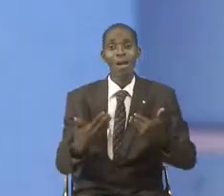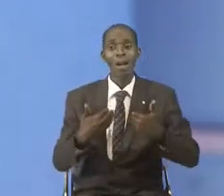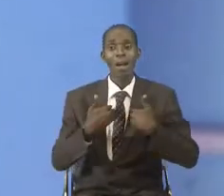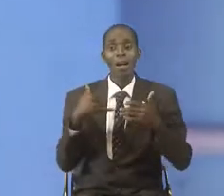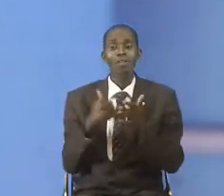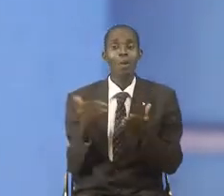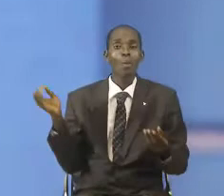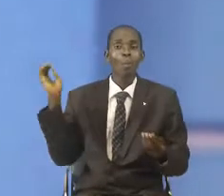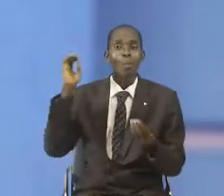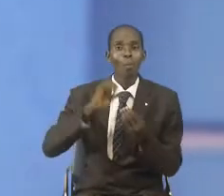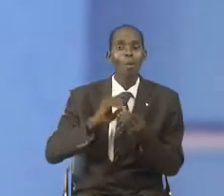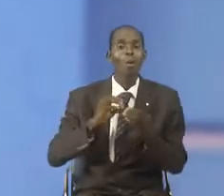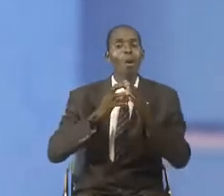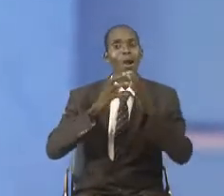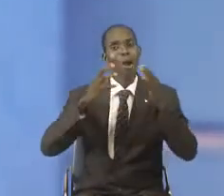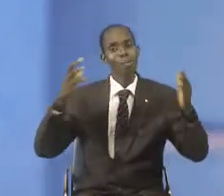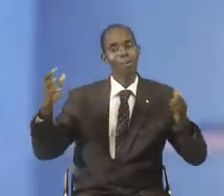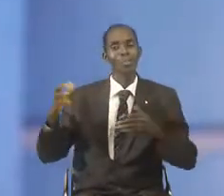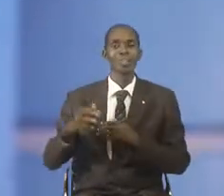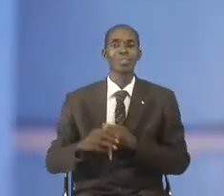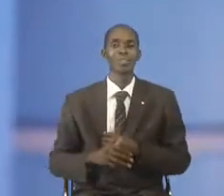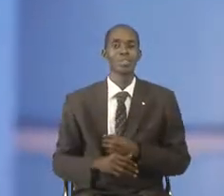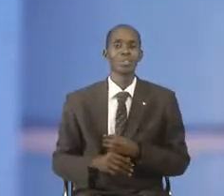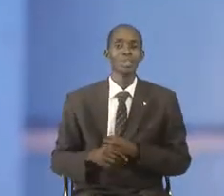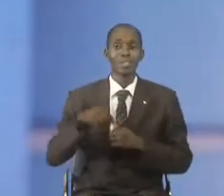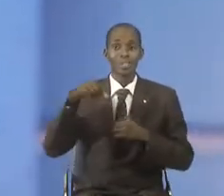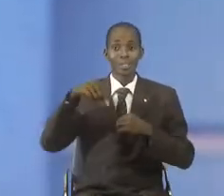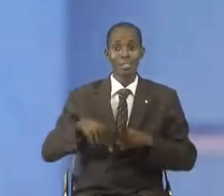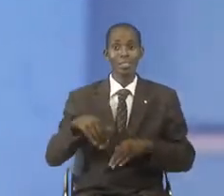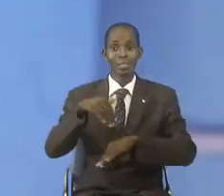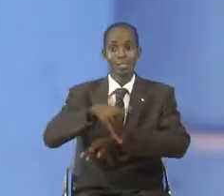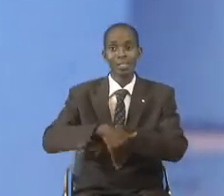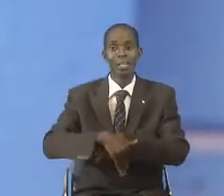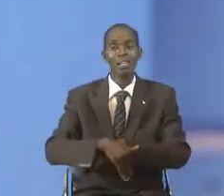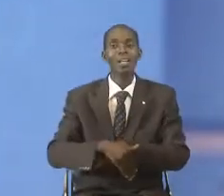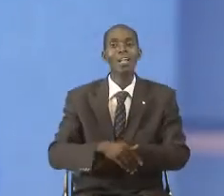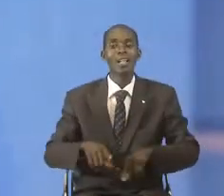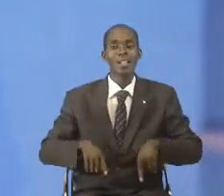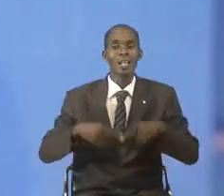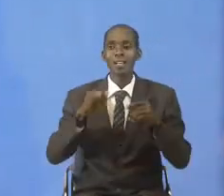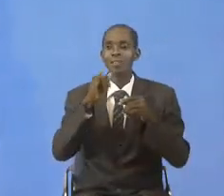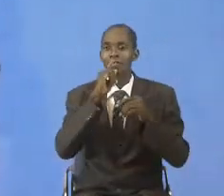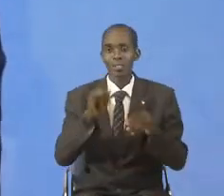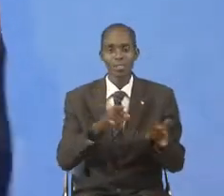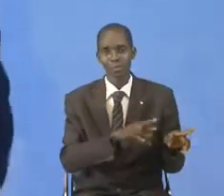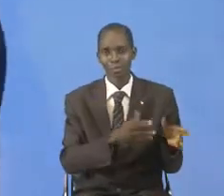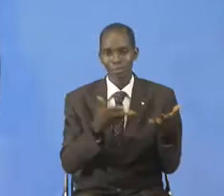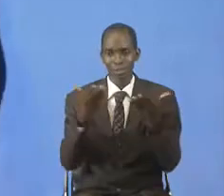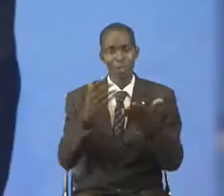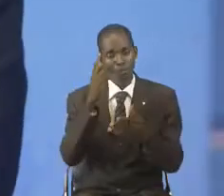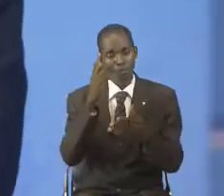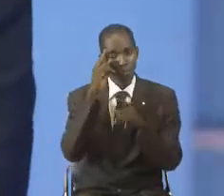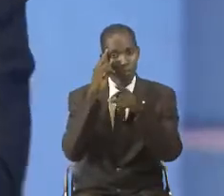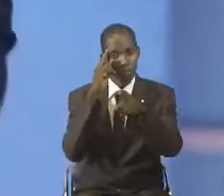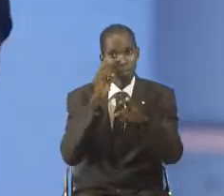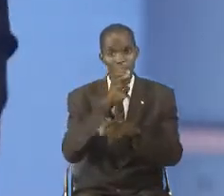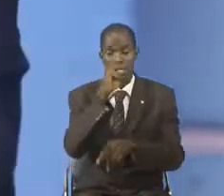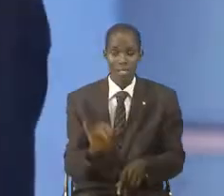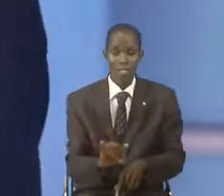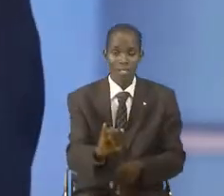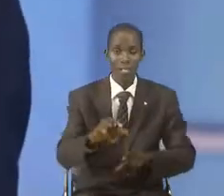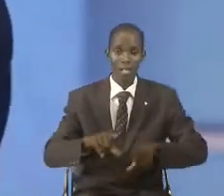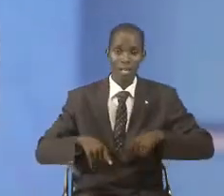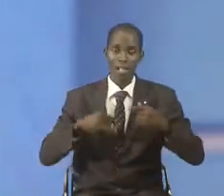have life, and that they might have it more abundantly. Tonight, life